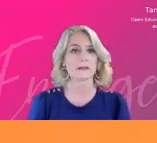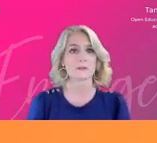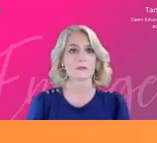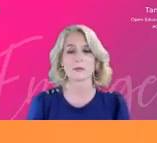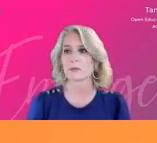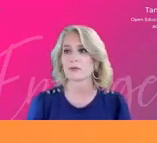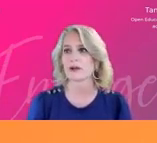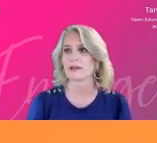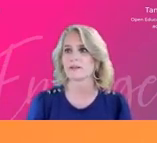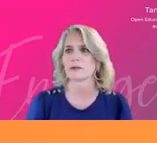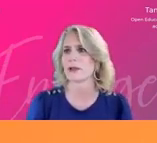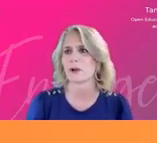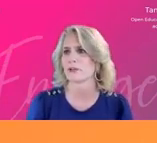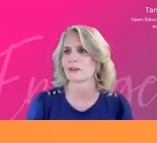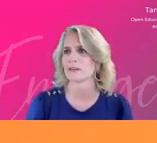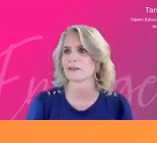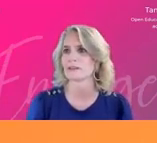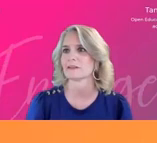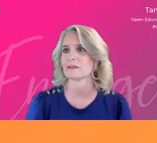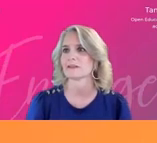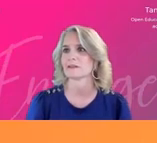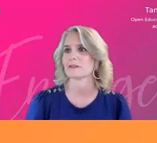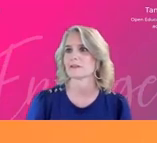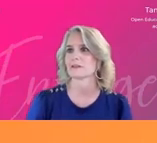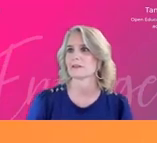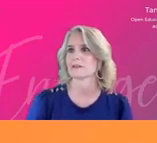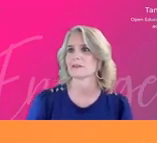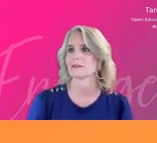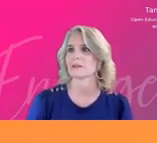Anything else before we move on? These are great questions.